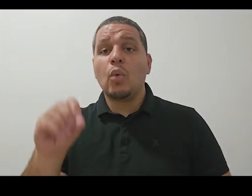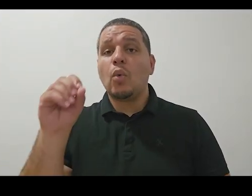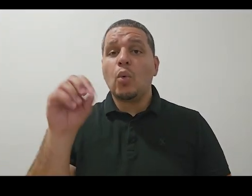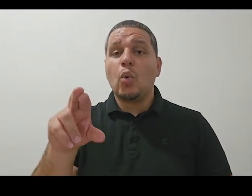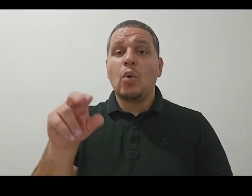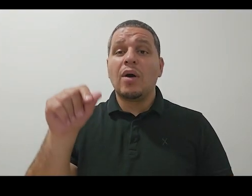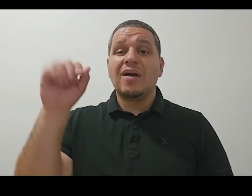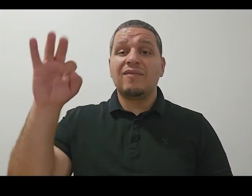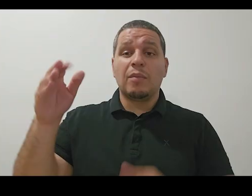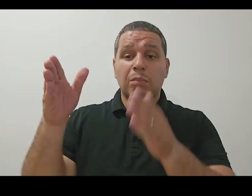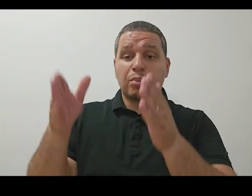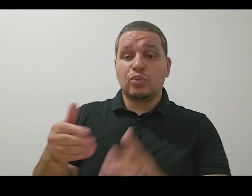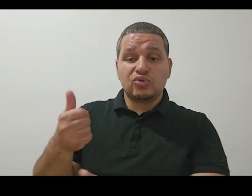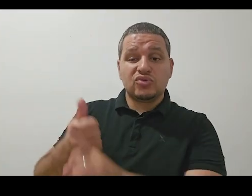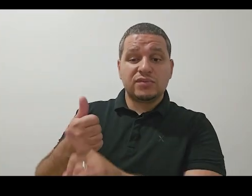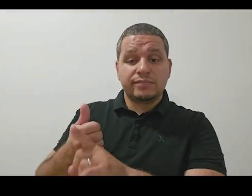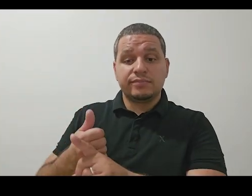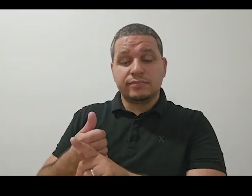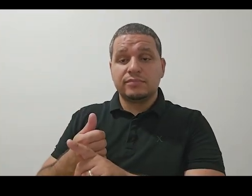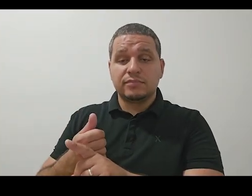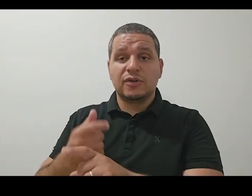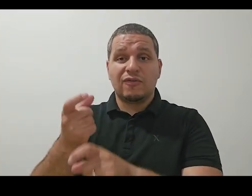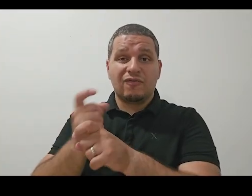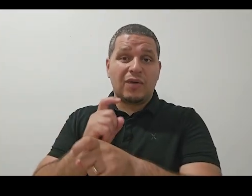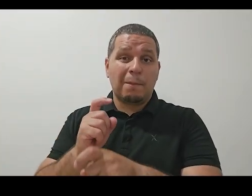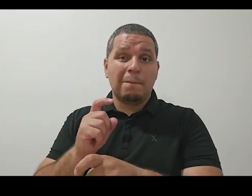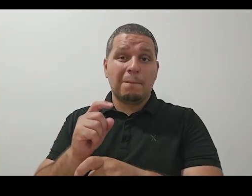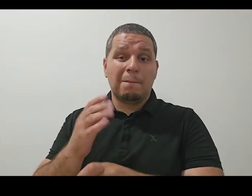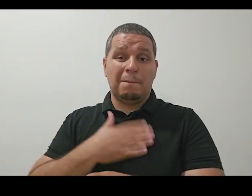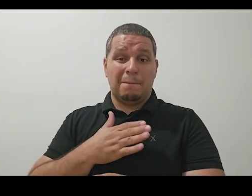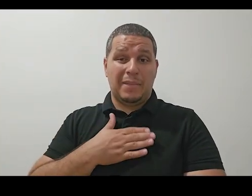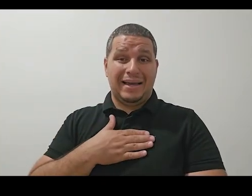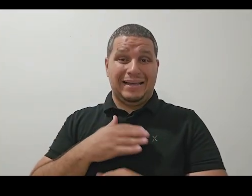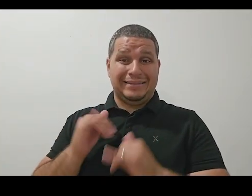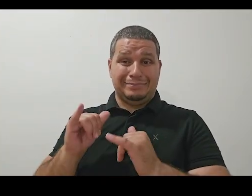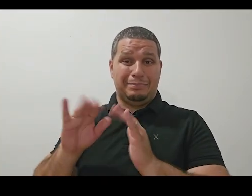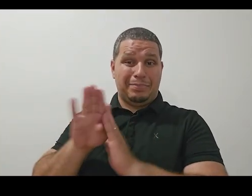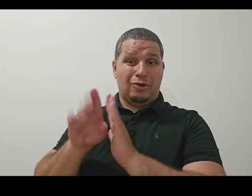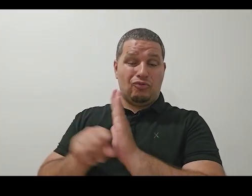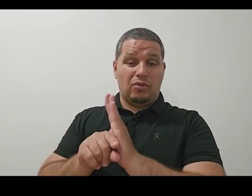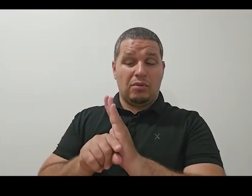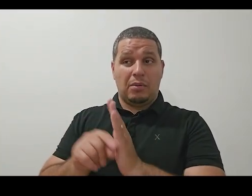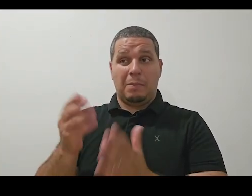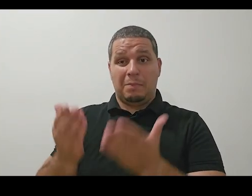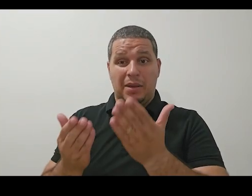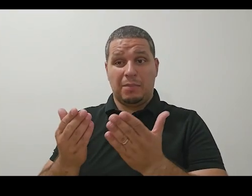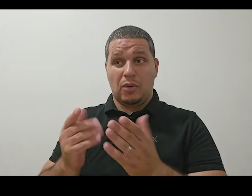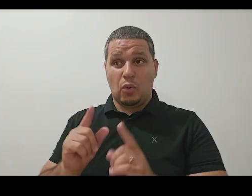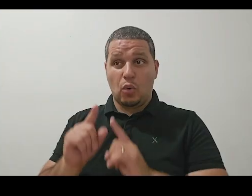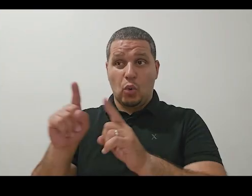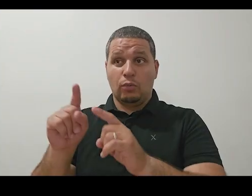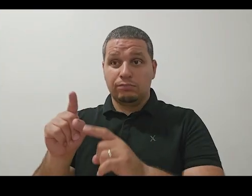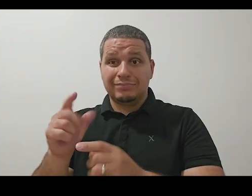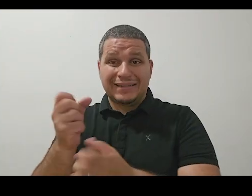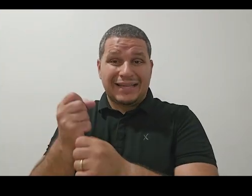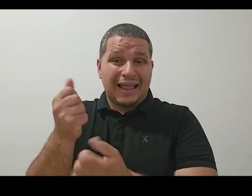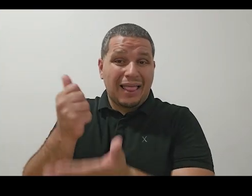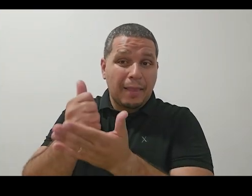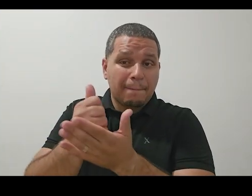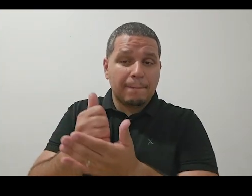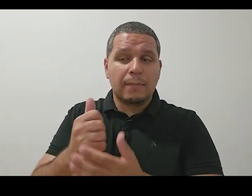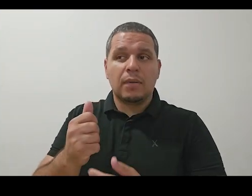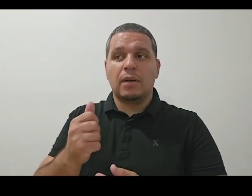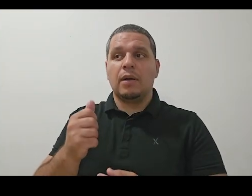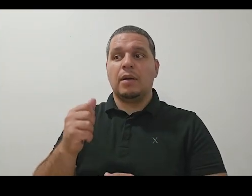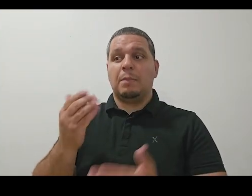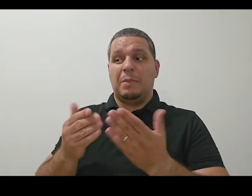a person is going to go, a person from my ethnic background may go get services,